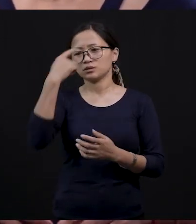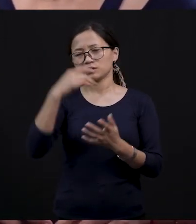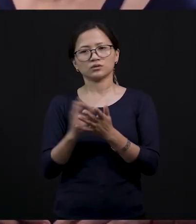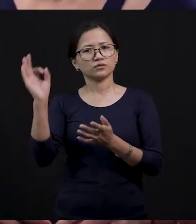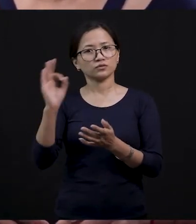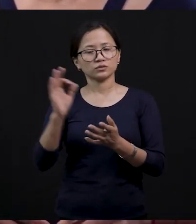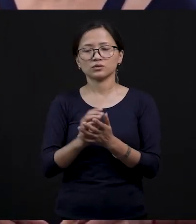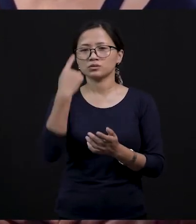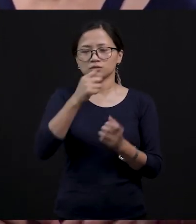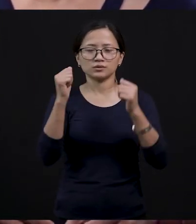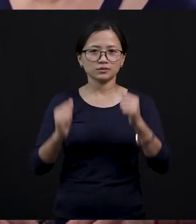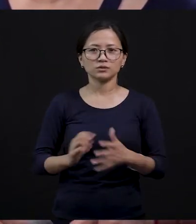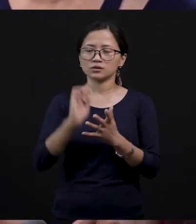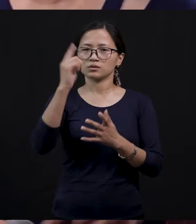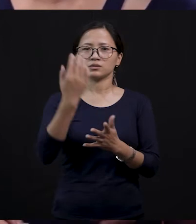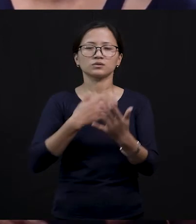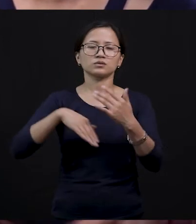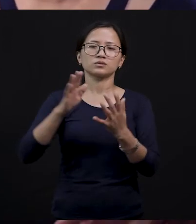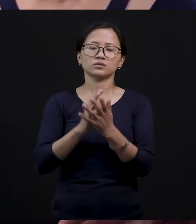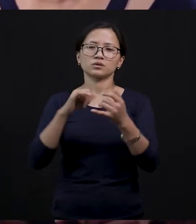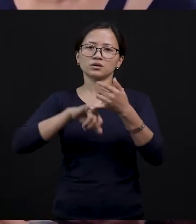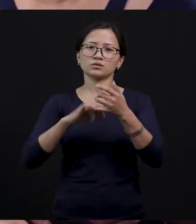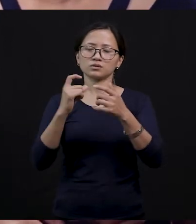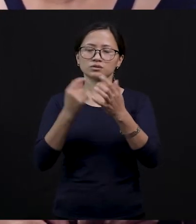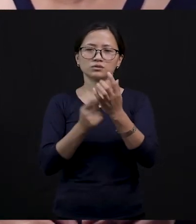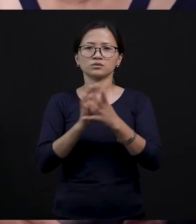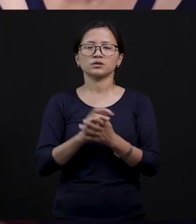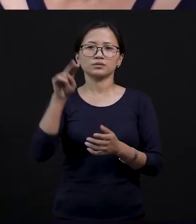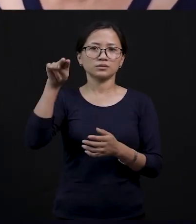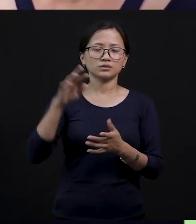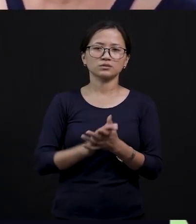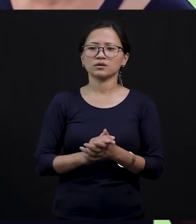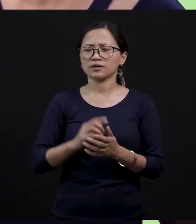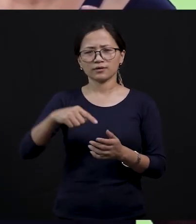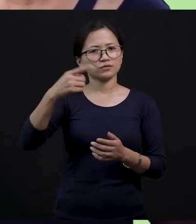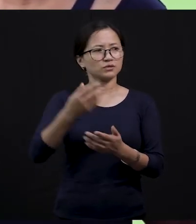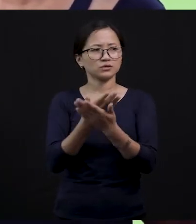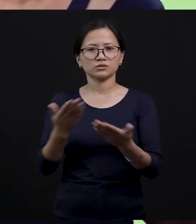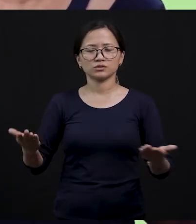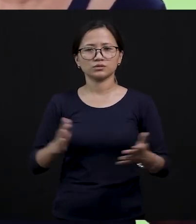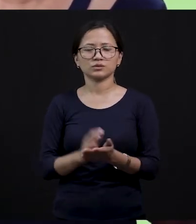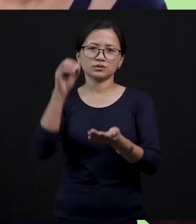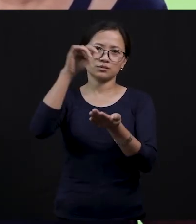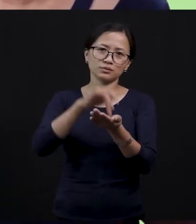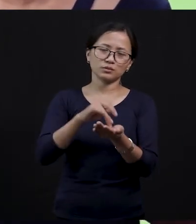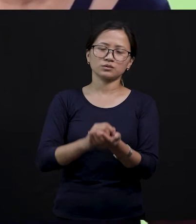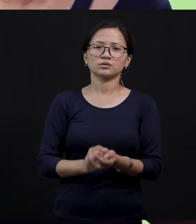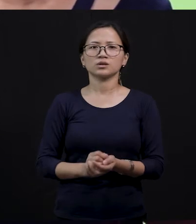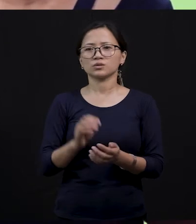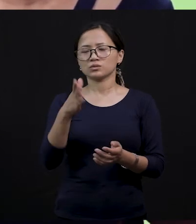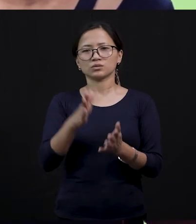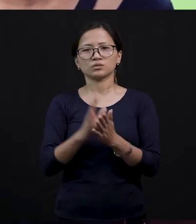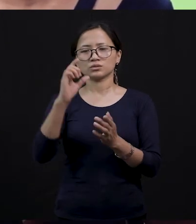Election Commission of India, he is the one who's going to scrutinize. So scrutinize means everything should be in place. There should be no